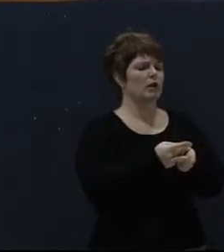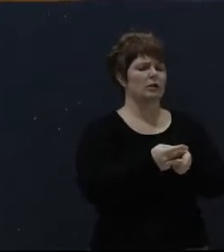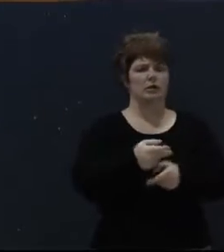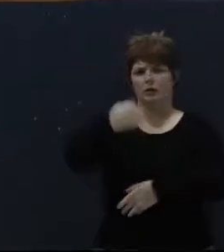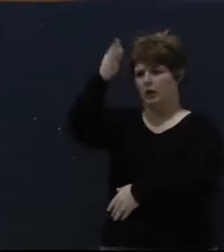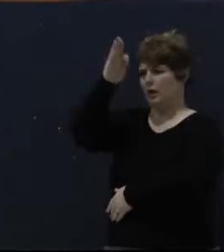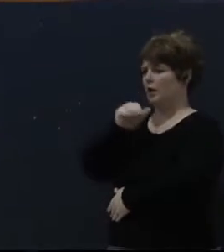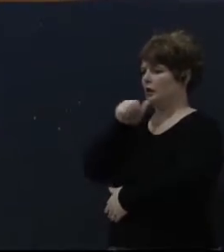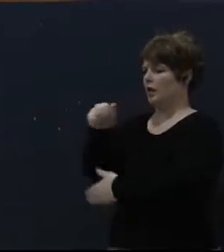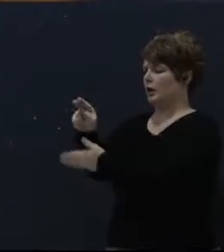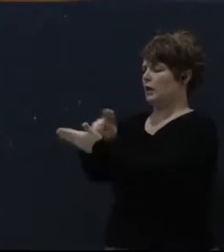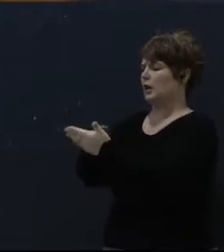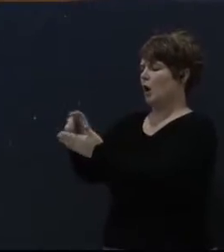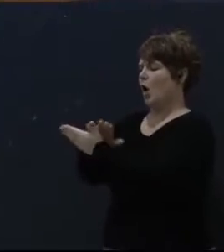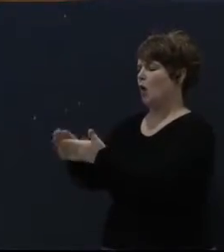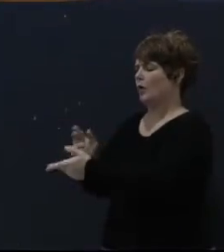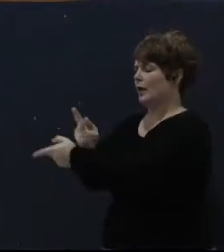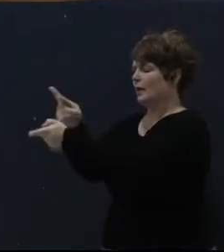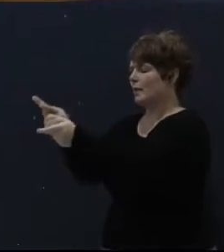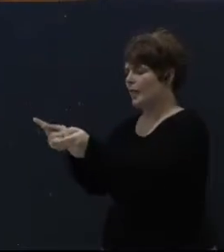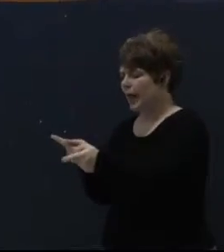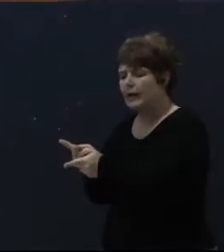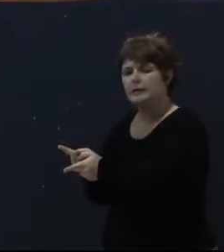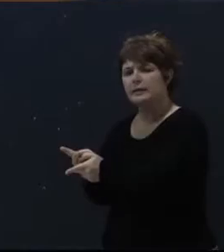the holy place.